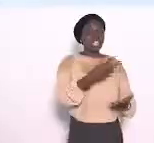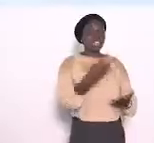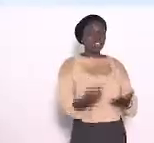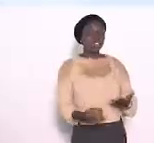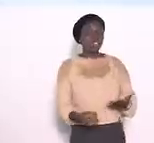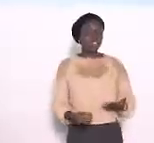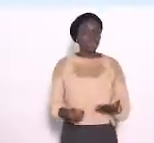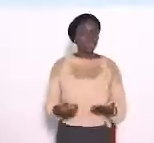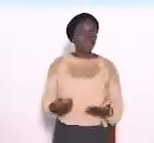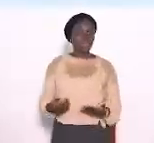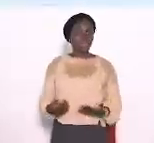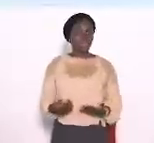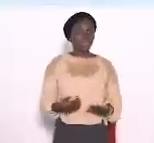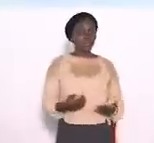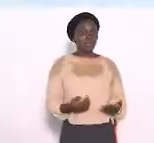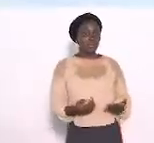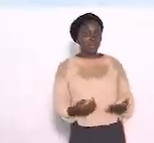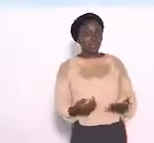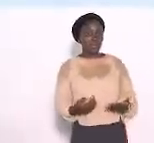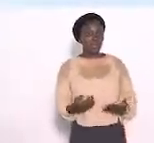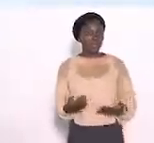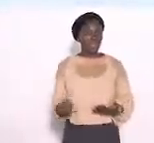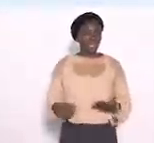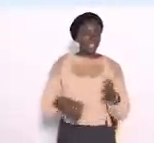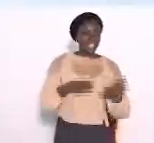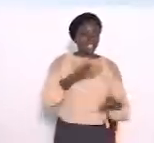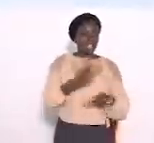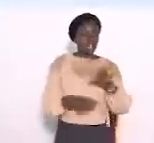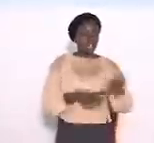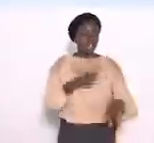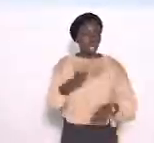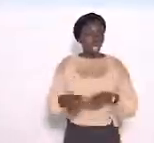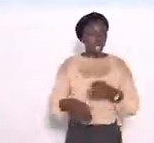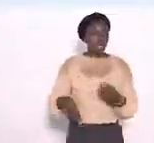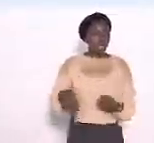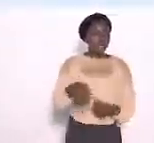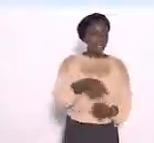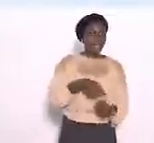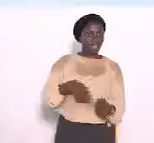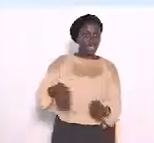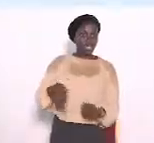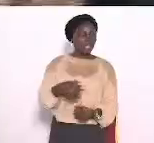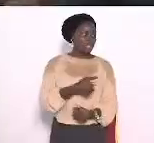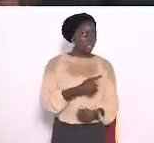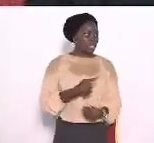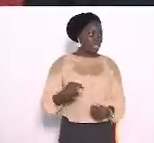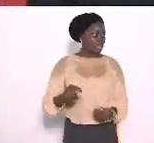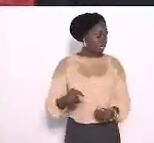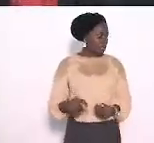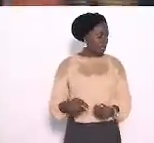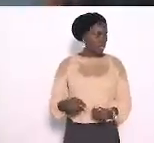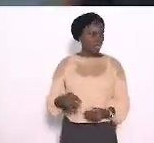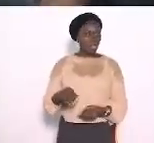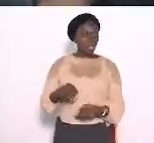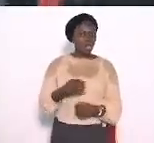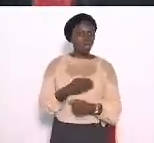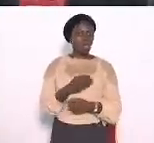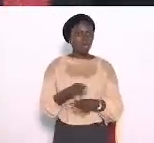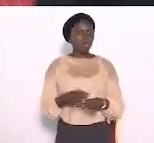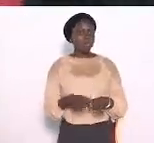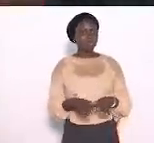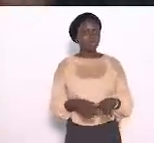the yes just walk around just walk around cher